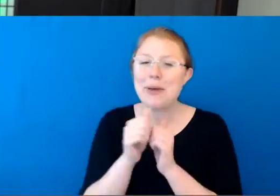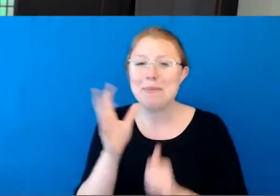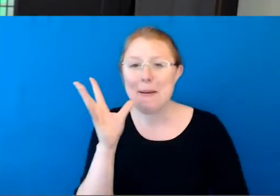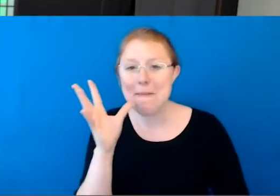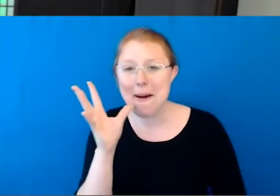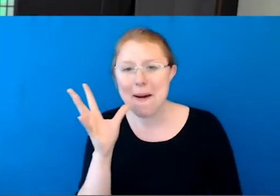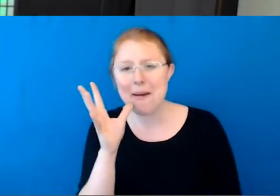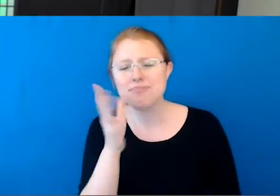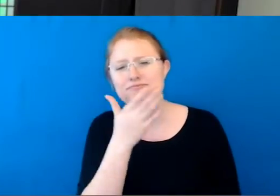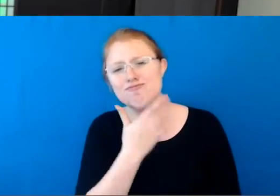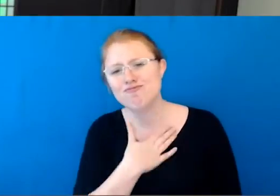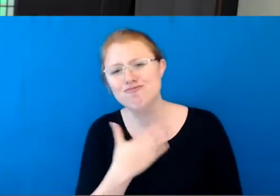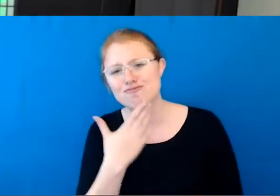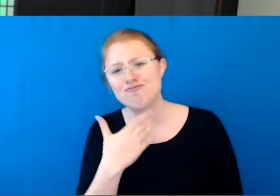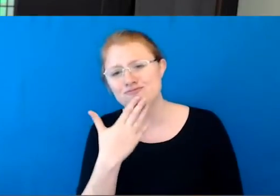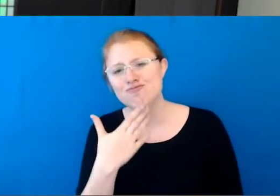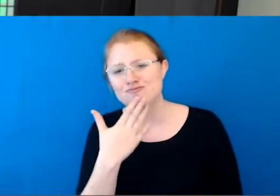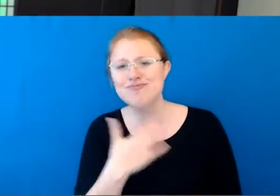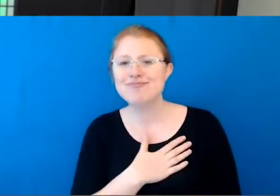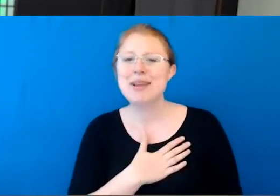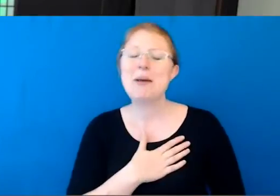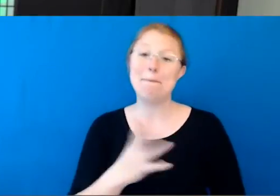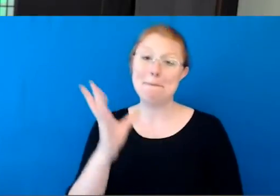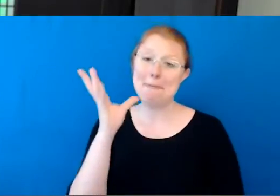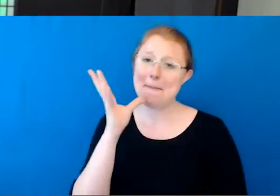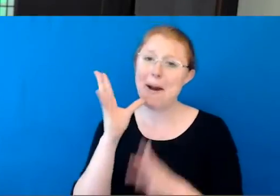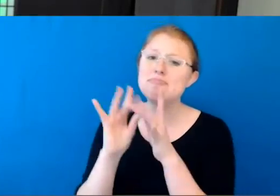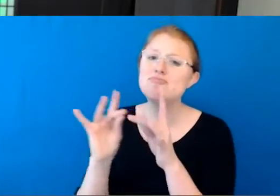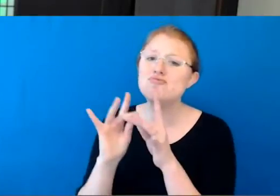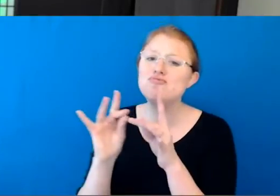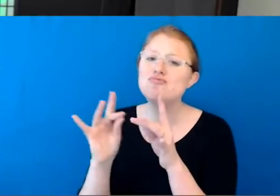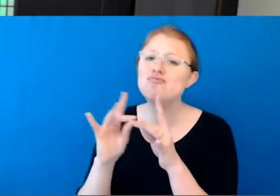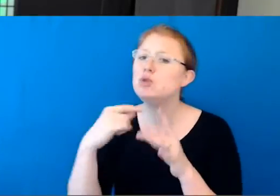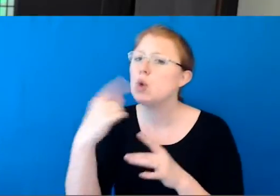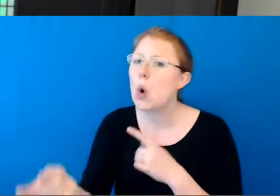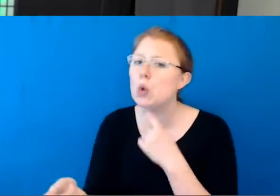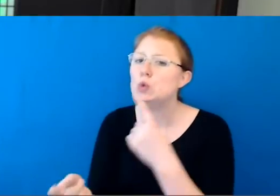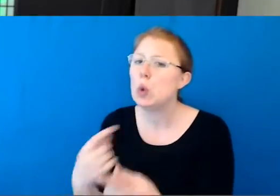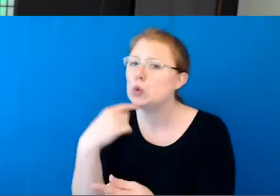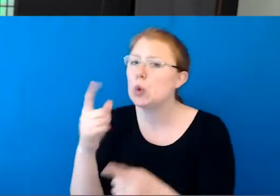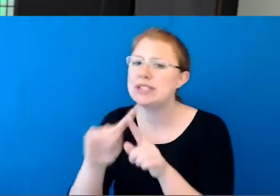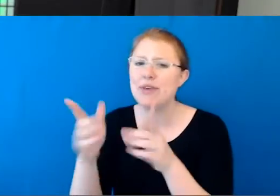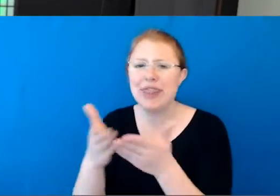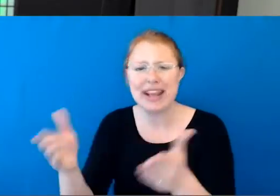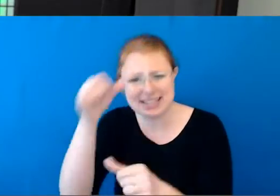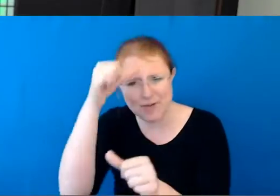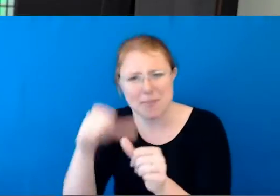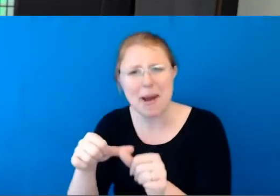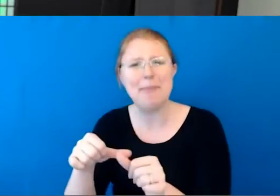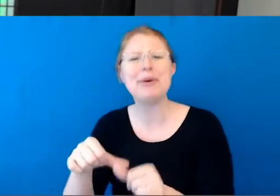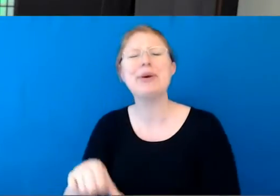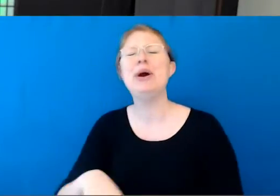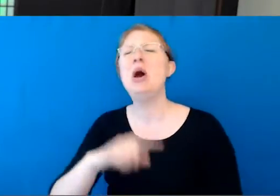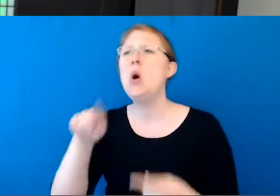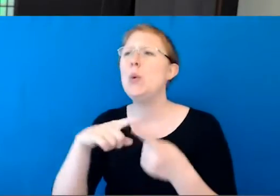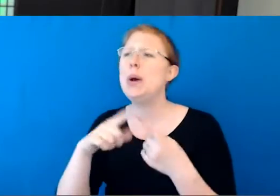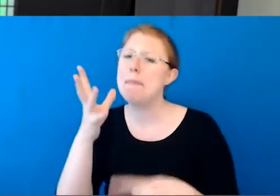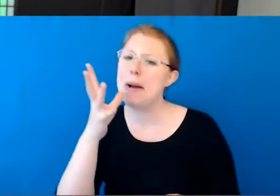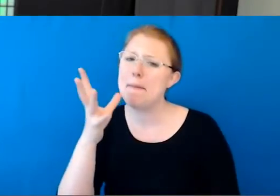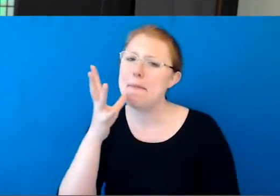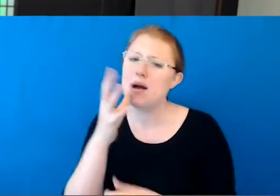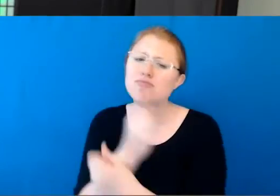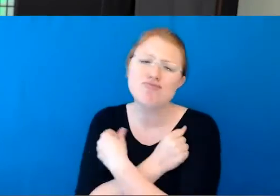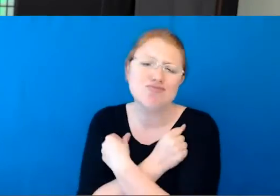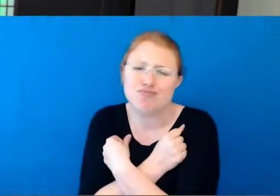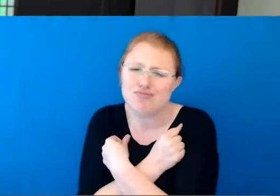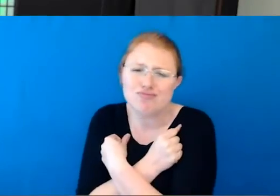to me, things that she spoke to me, times when she nurtured me, times when she picked me up when I was crying. I can remember these